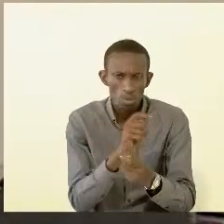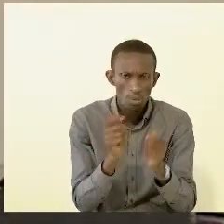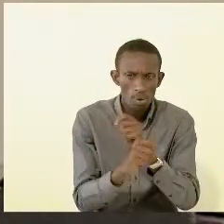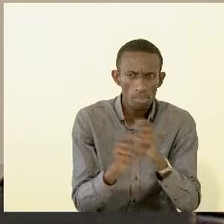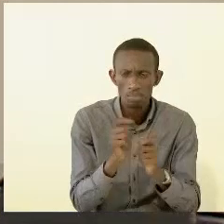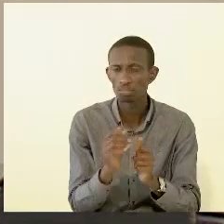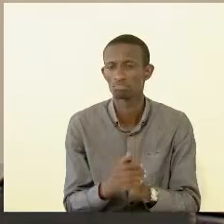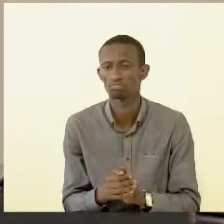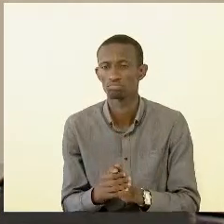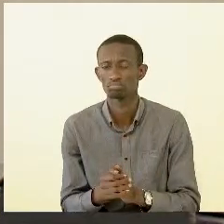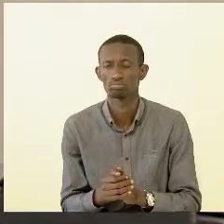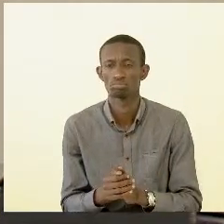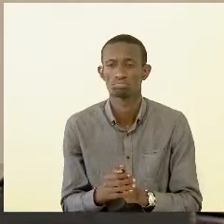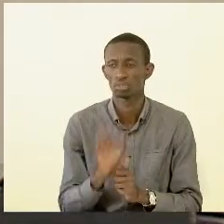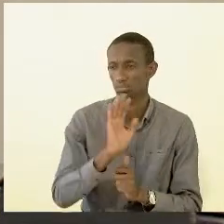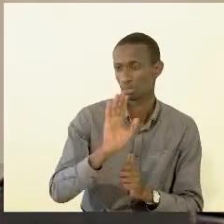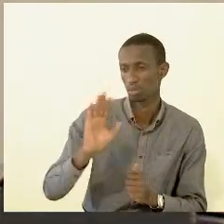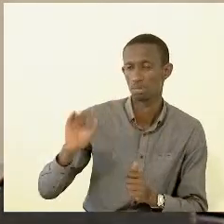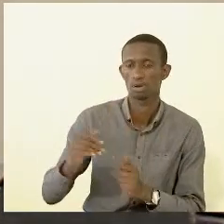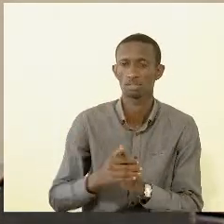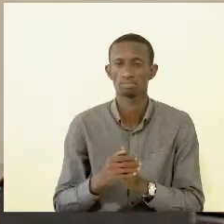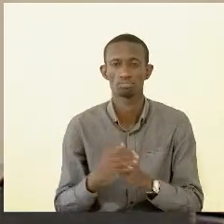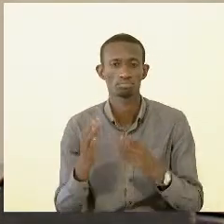leaves and their functions.